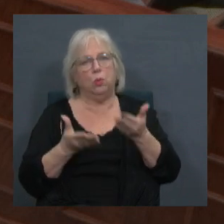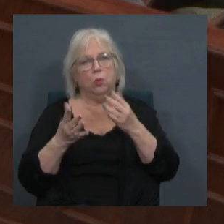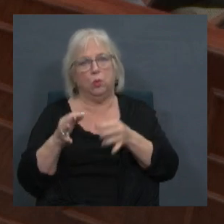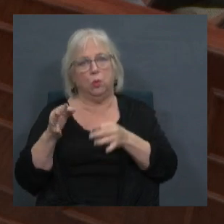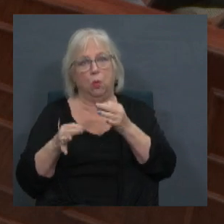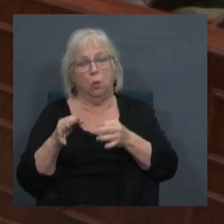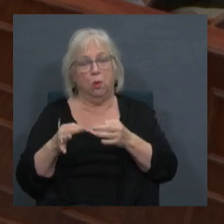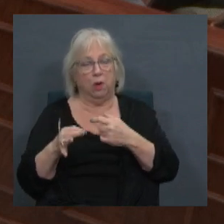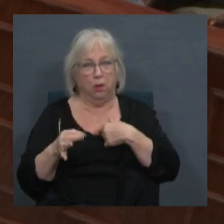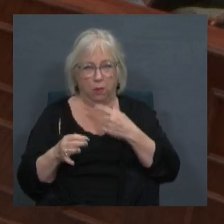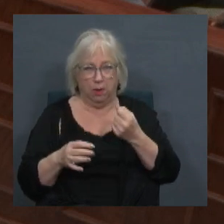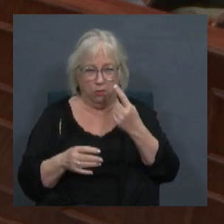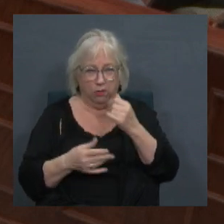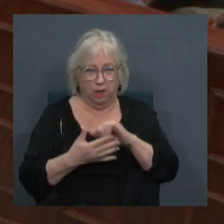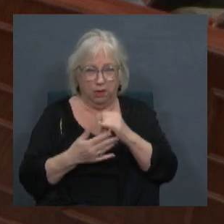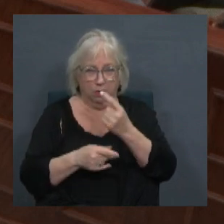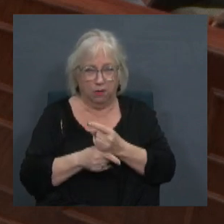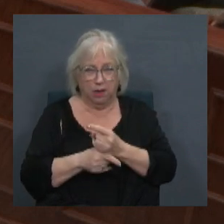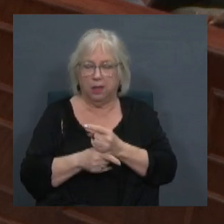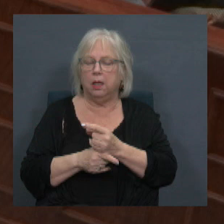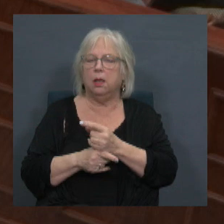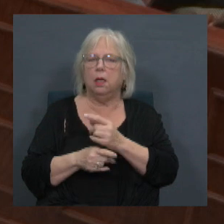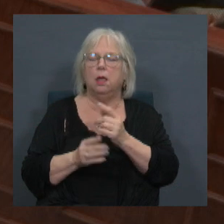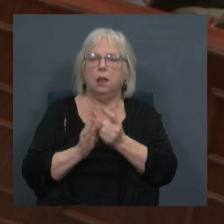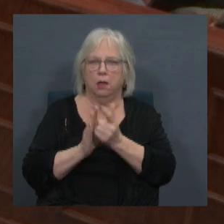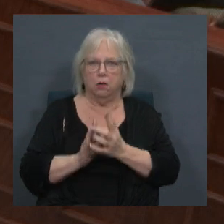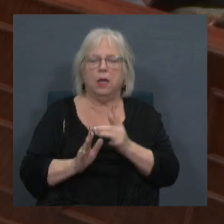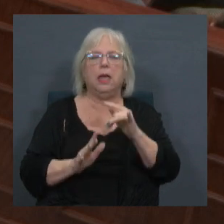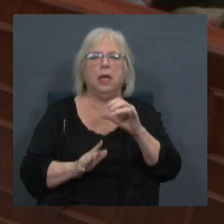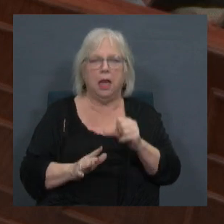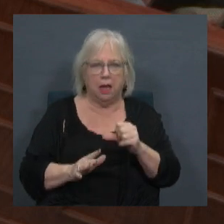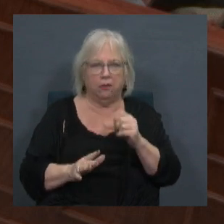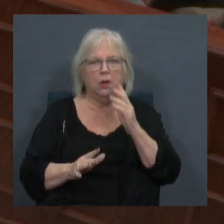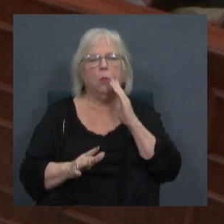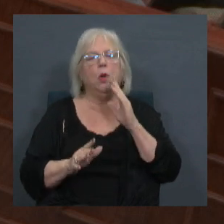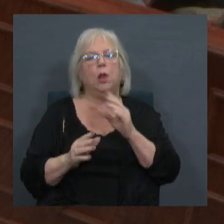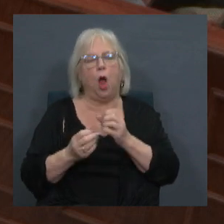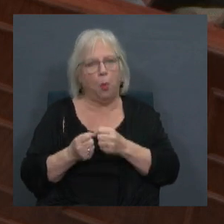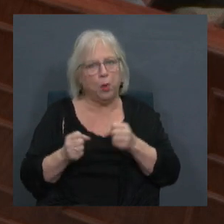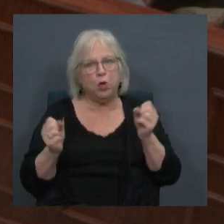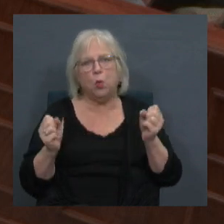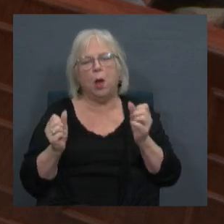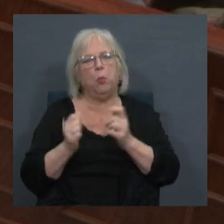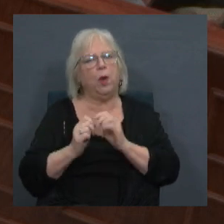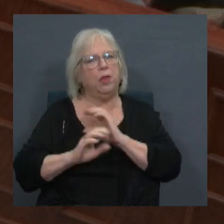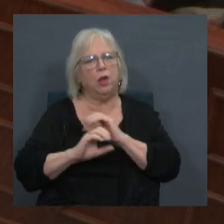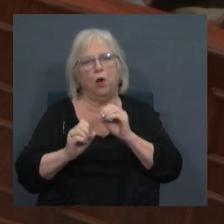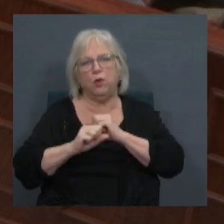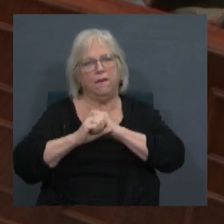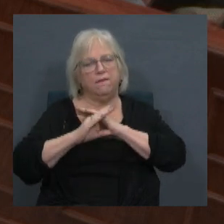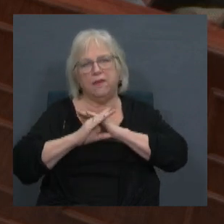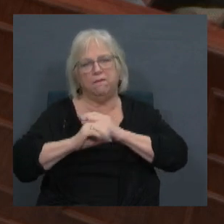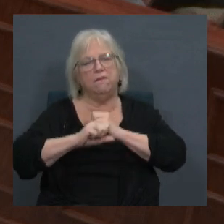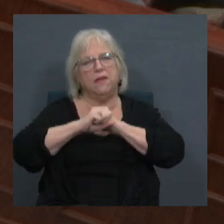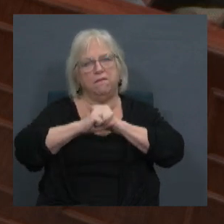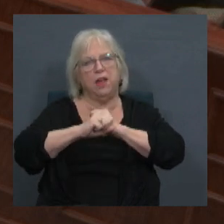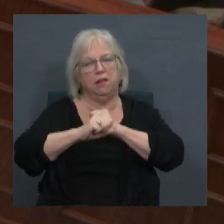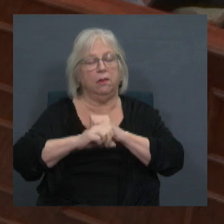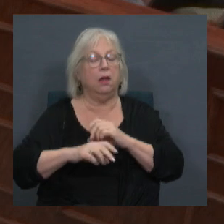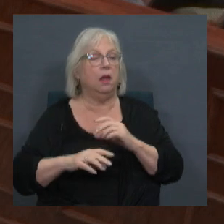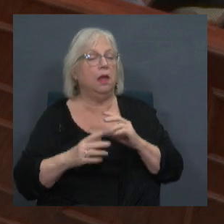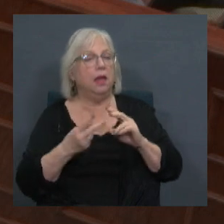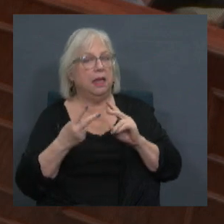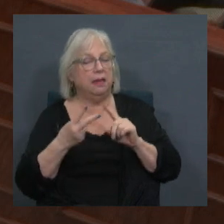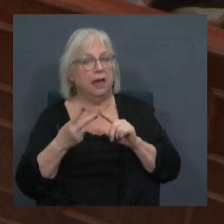correctly? Yes, it will open you up with no defense. Yep. And then secondly, for clarification